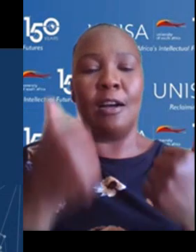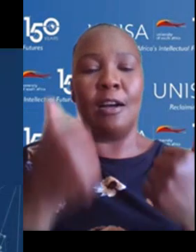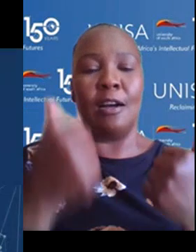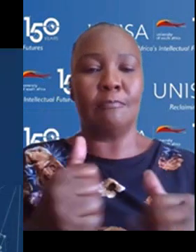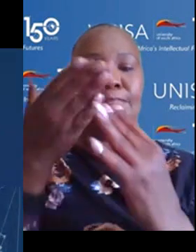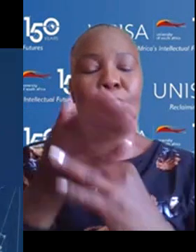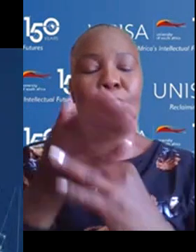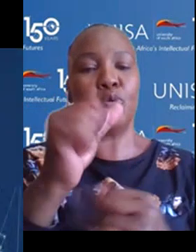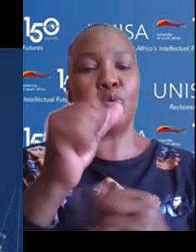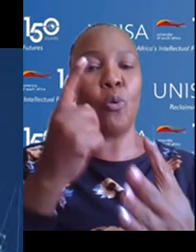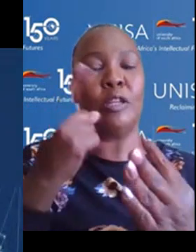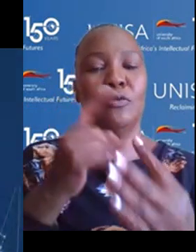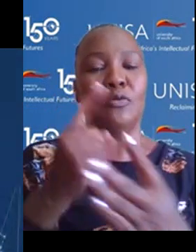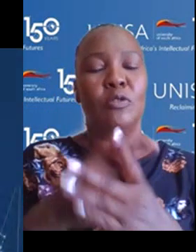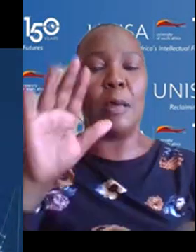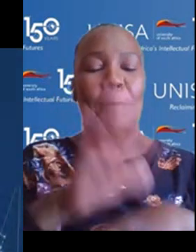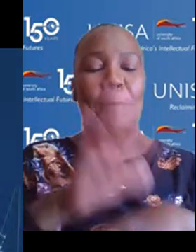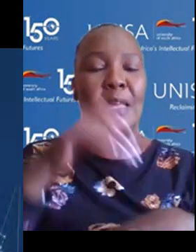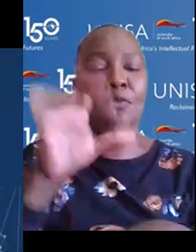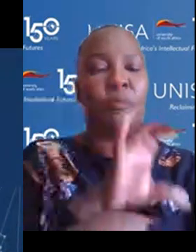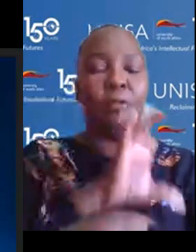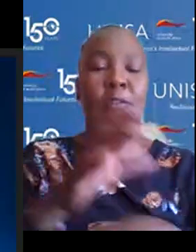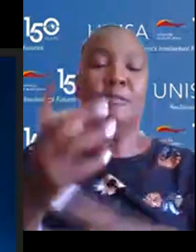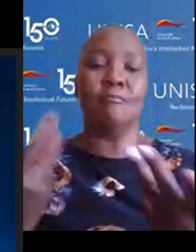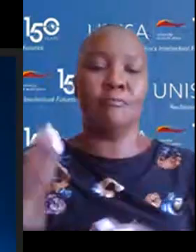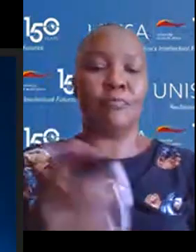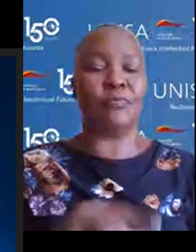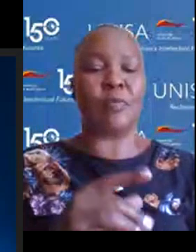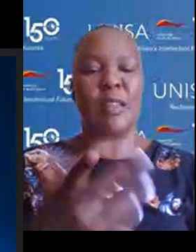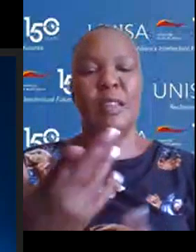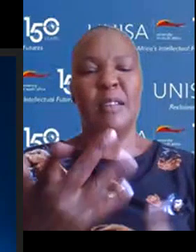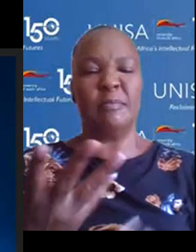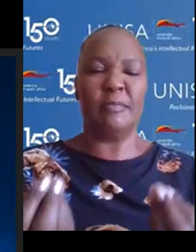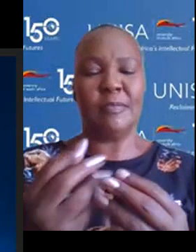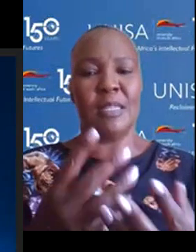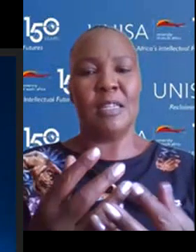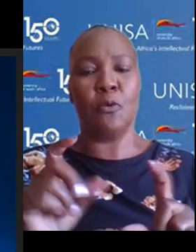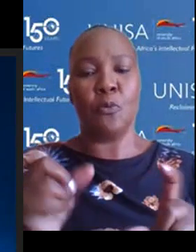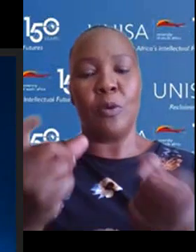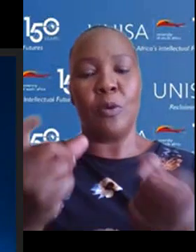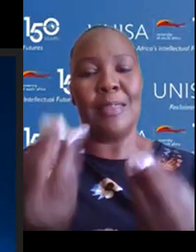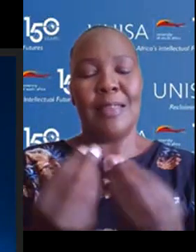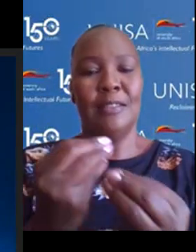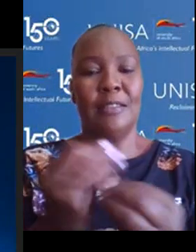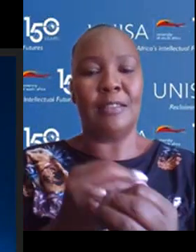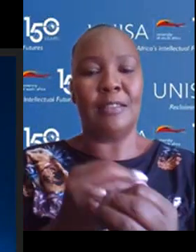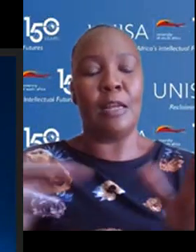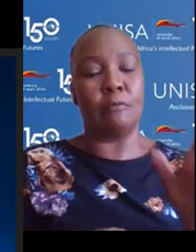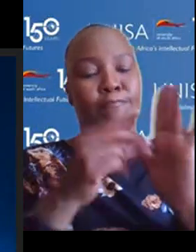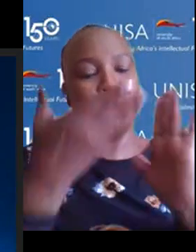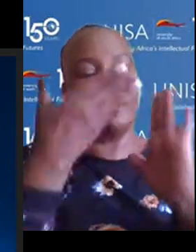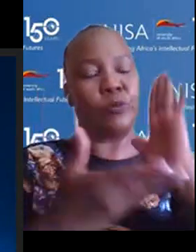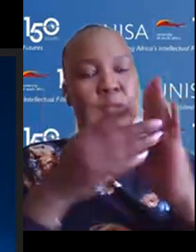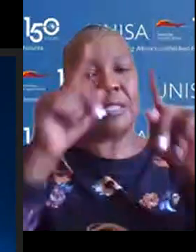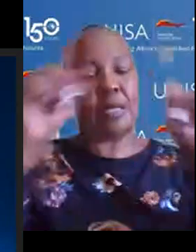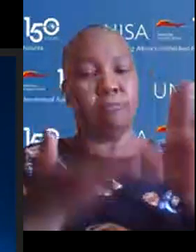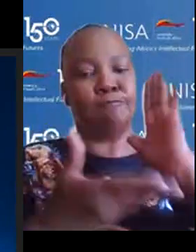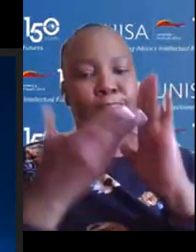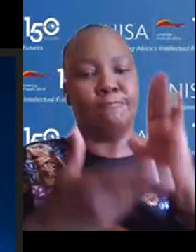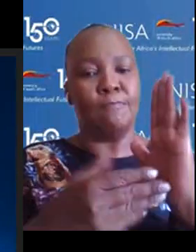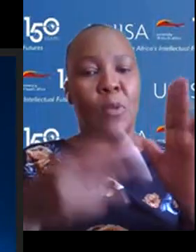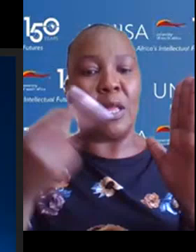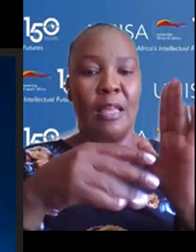your Windows-based computer. And it's usually quite a fairly quick thing to do. So normally you'll see a screen like this, and this person is called